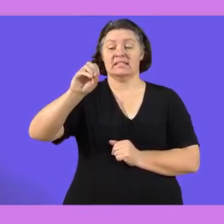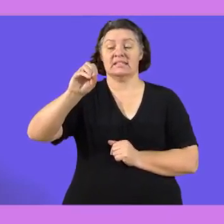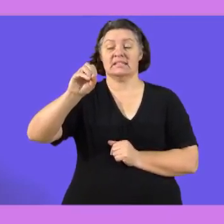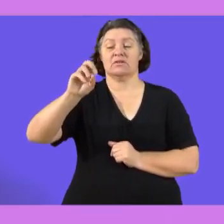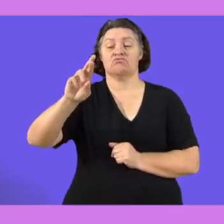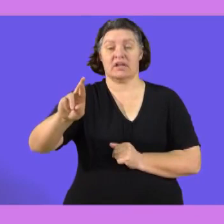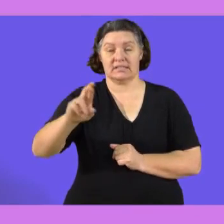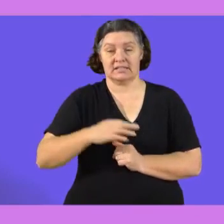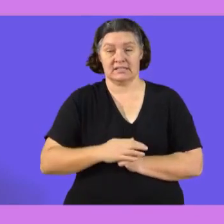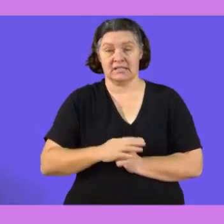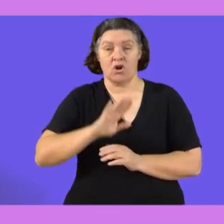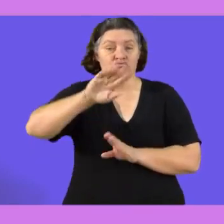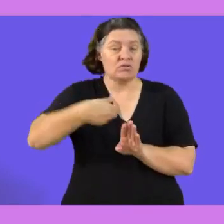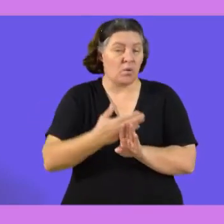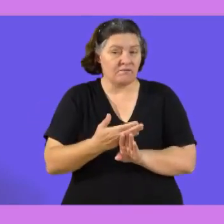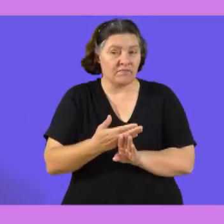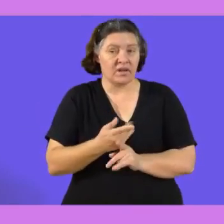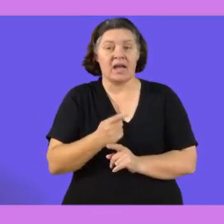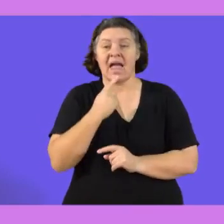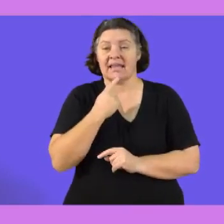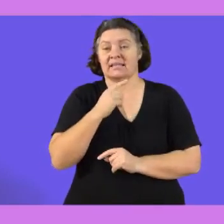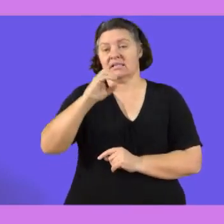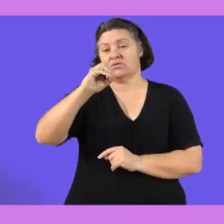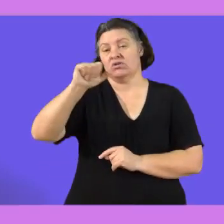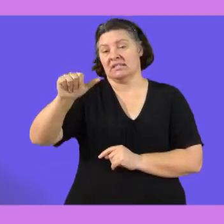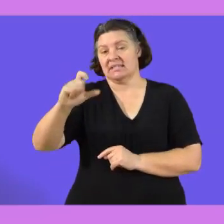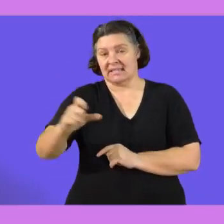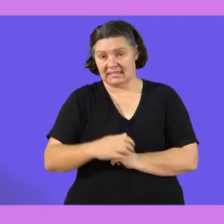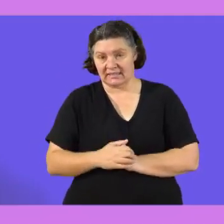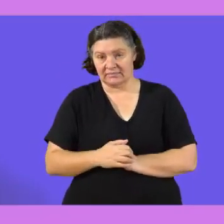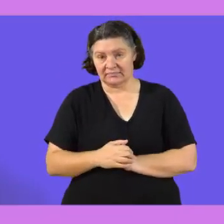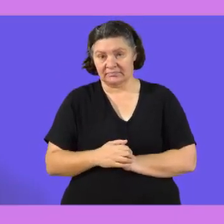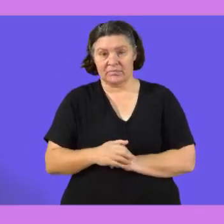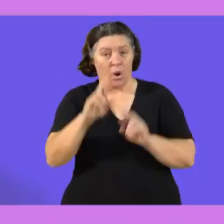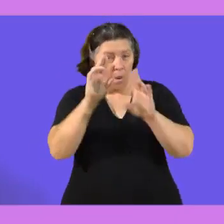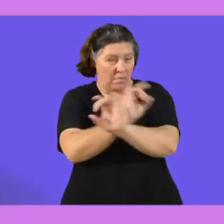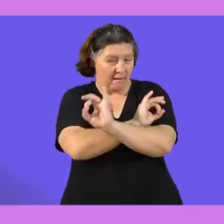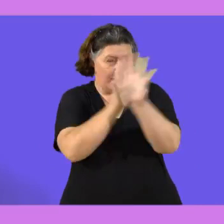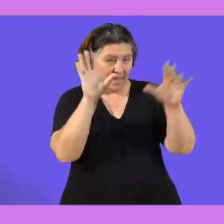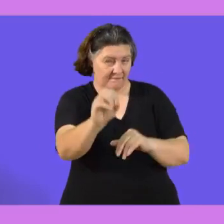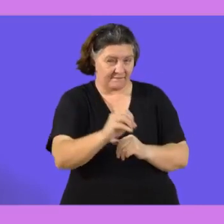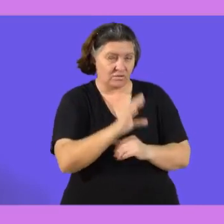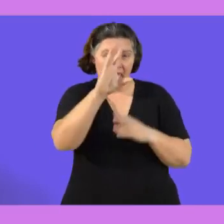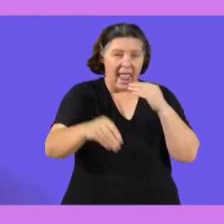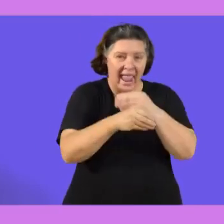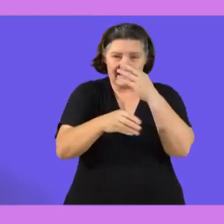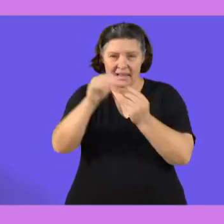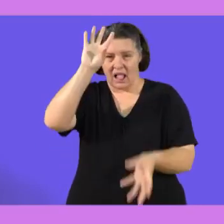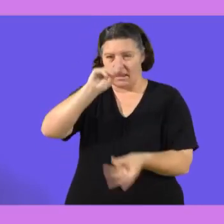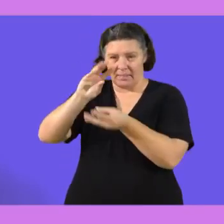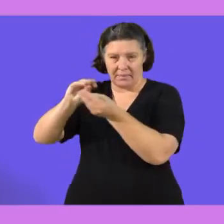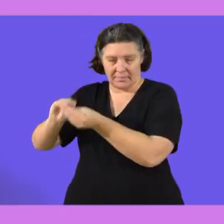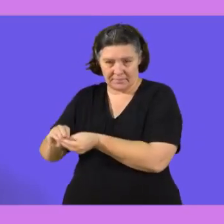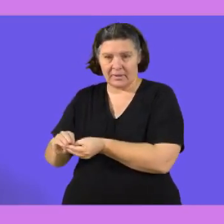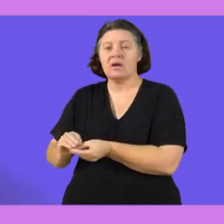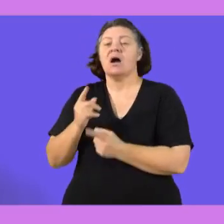62,250 Rand, and I'm going to round off straight away, and 6 cents. Okay, so I hope that is clear. So what I did, I added